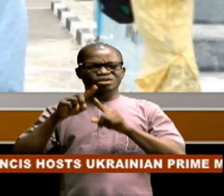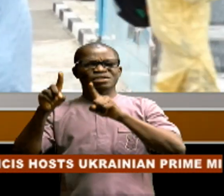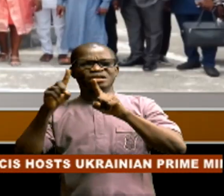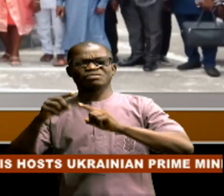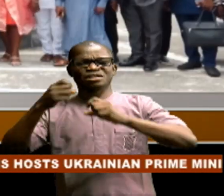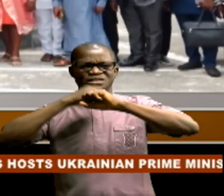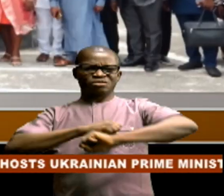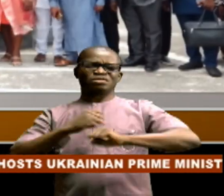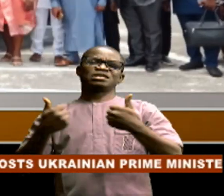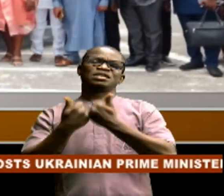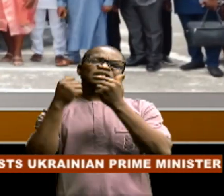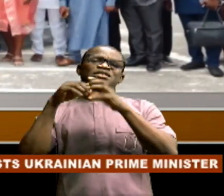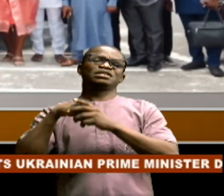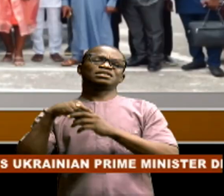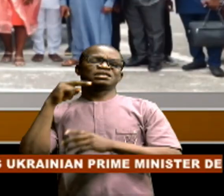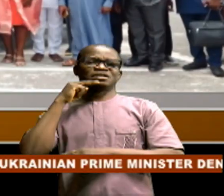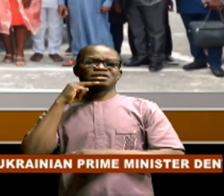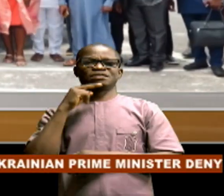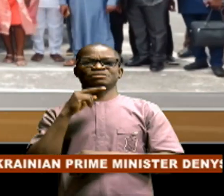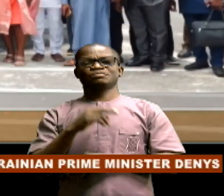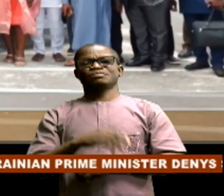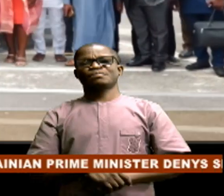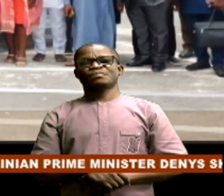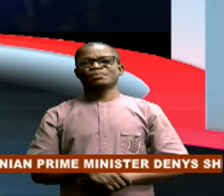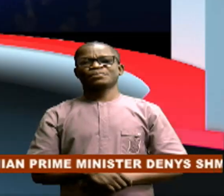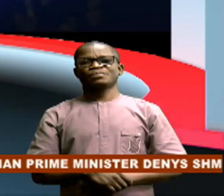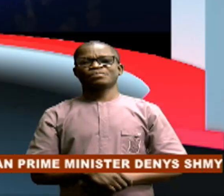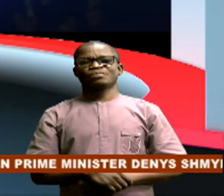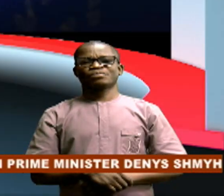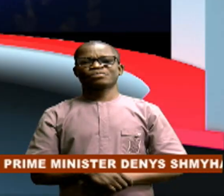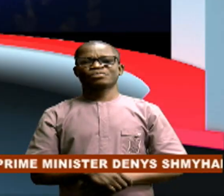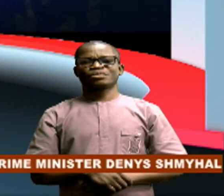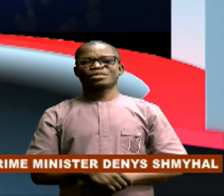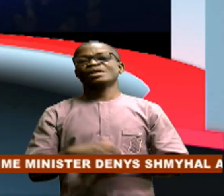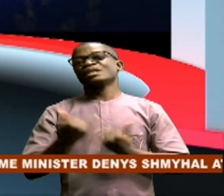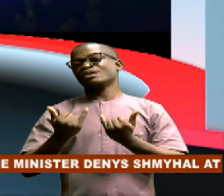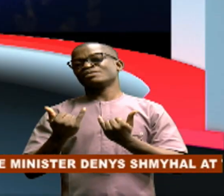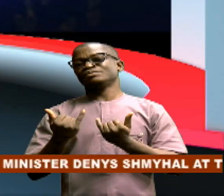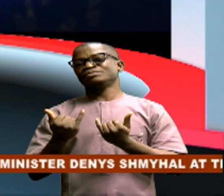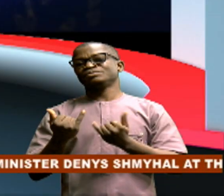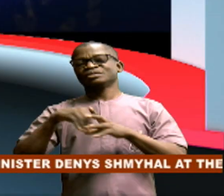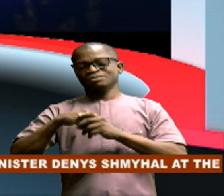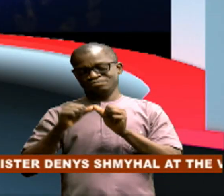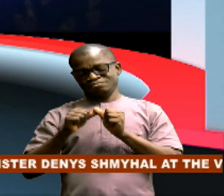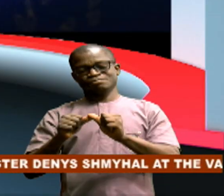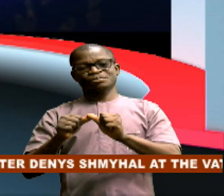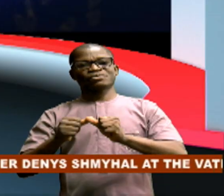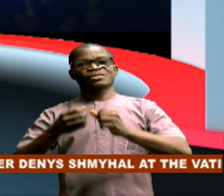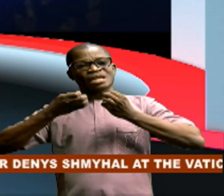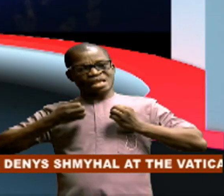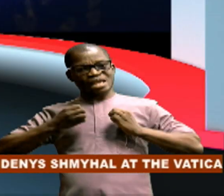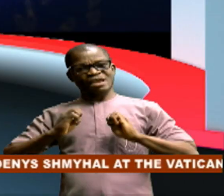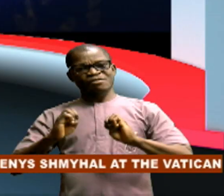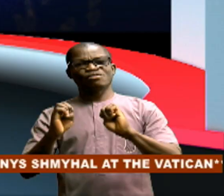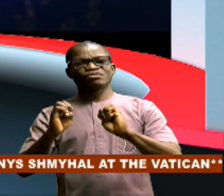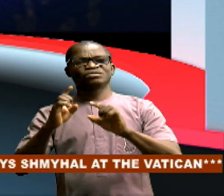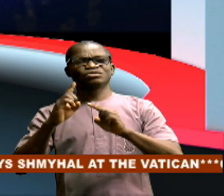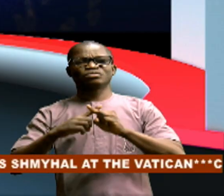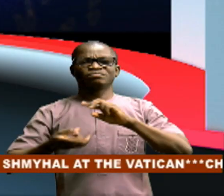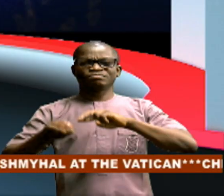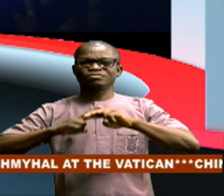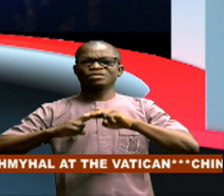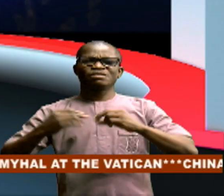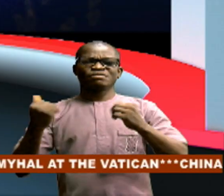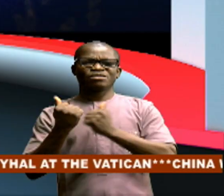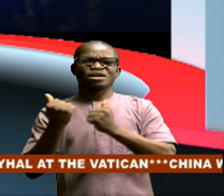country. Hamman Jabani, NTA News. And in furtherance of sustained efforts at reinvigorating the fighting spirit